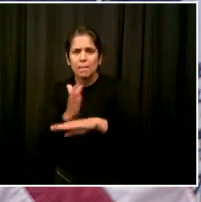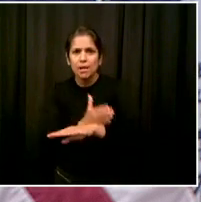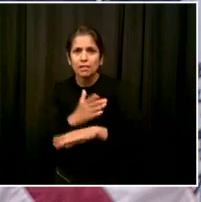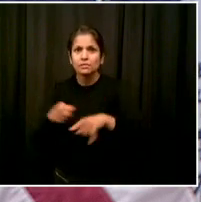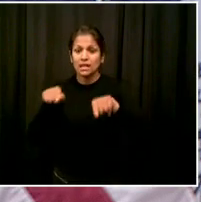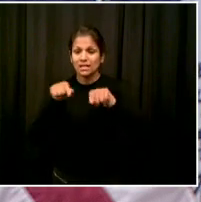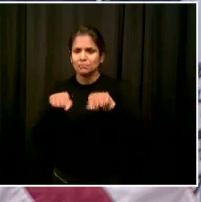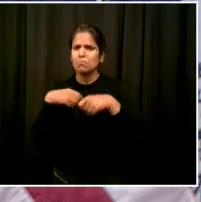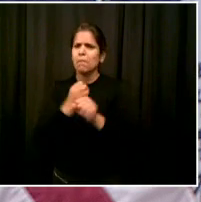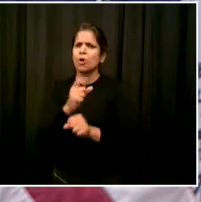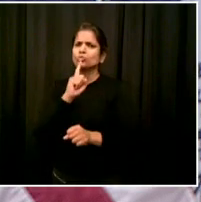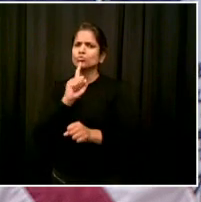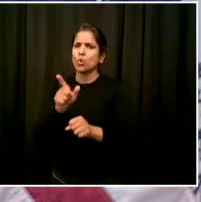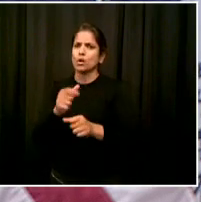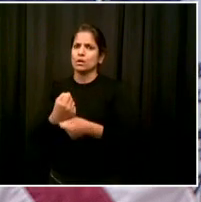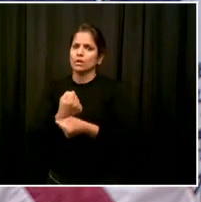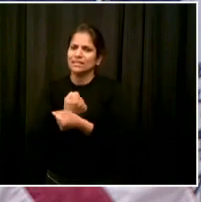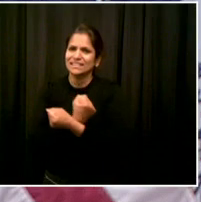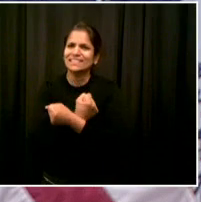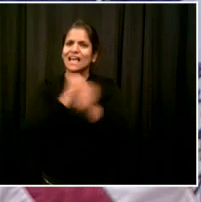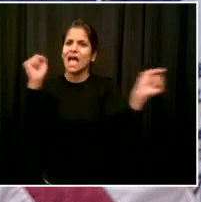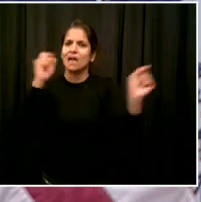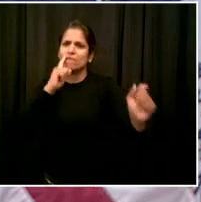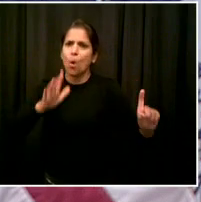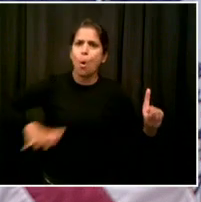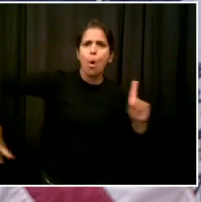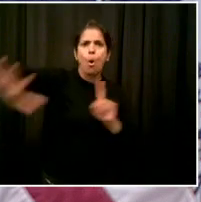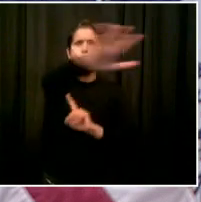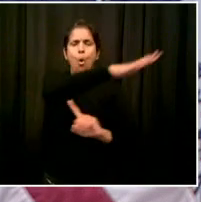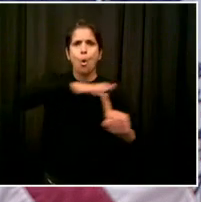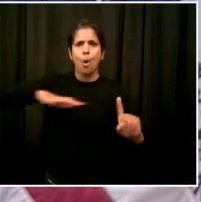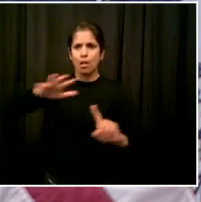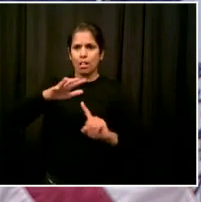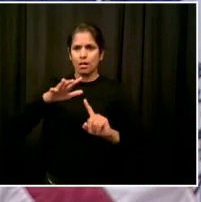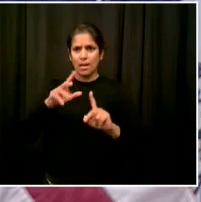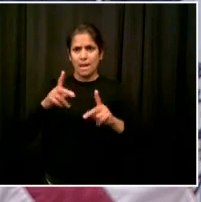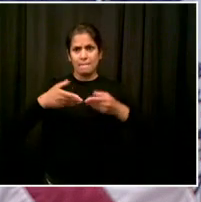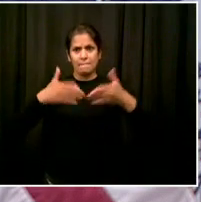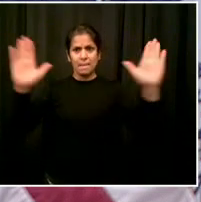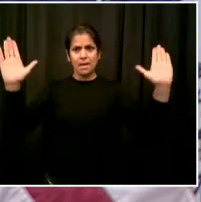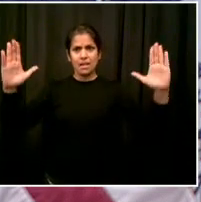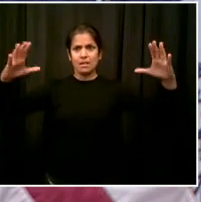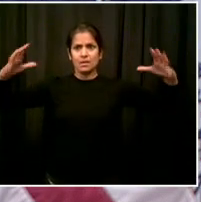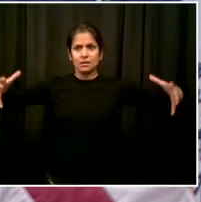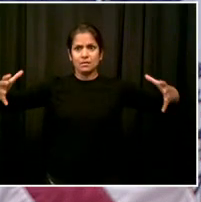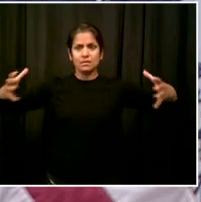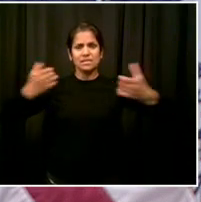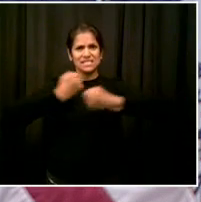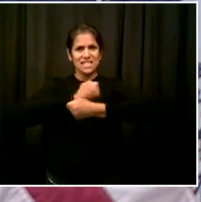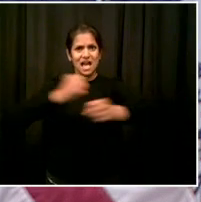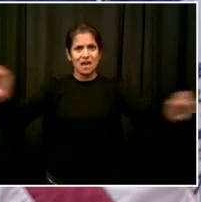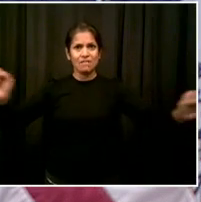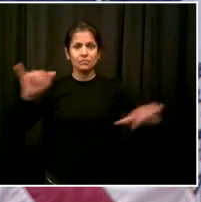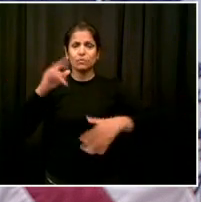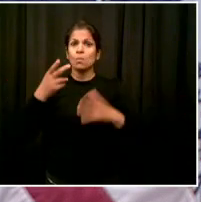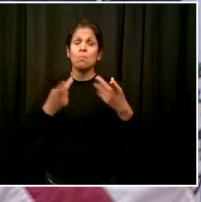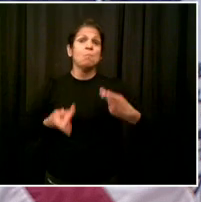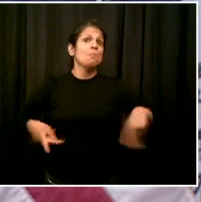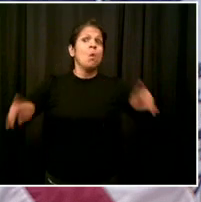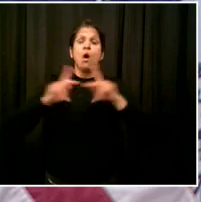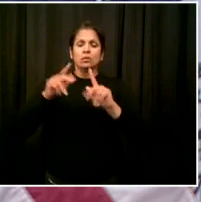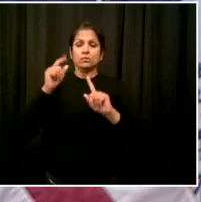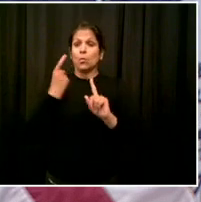problem we're having. That's where the central focus of the NYPD needs to be, on reducing that violence. And they're making very important moves to address